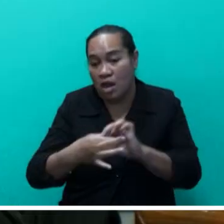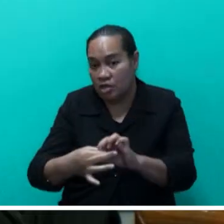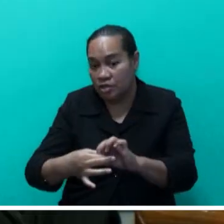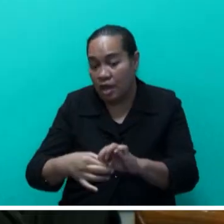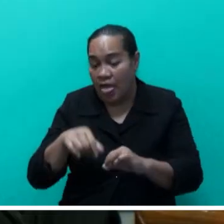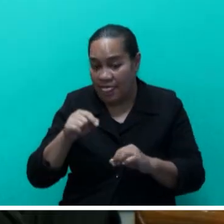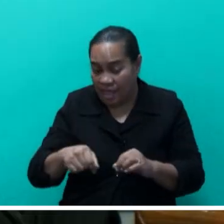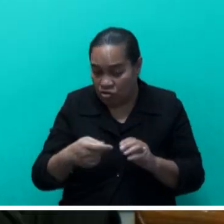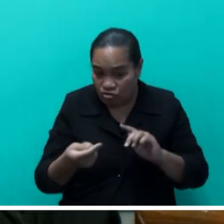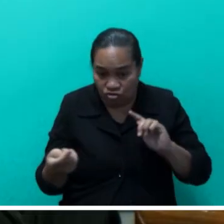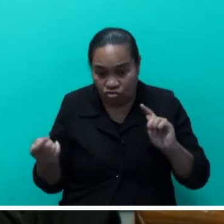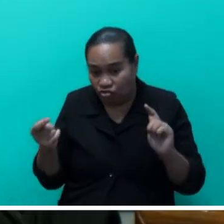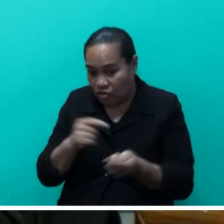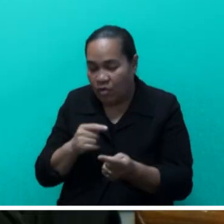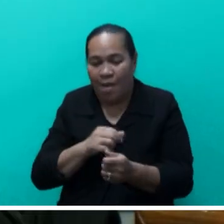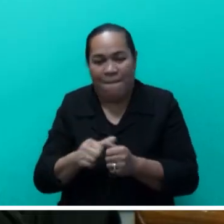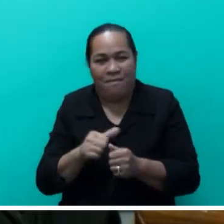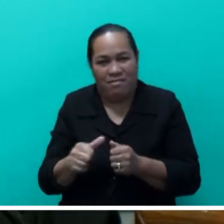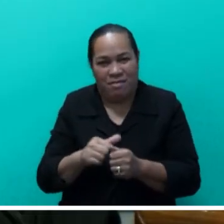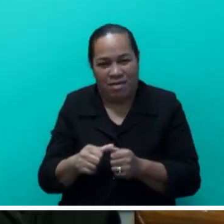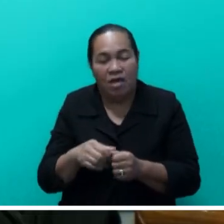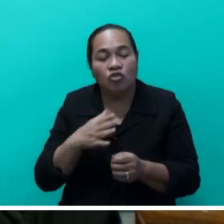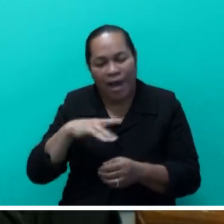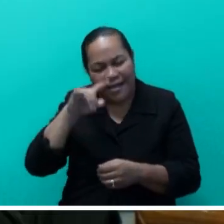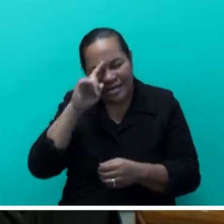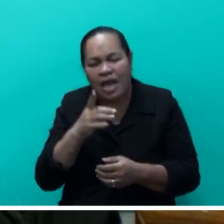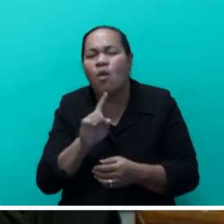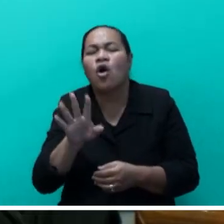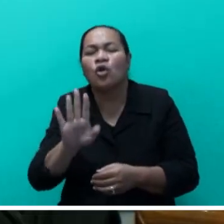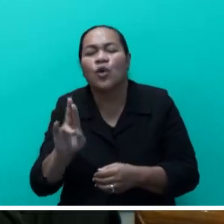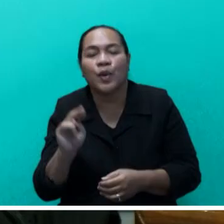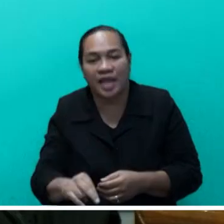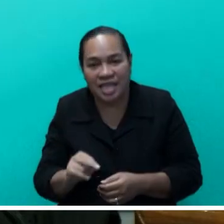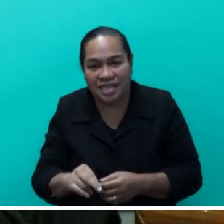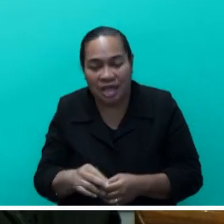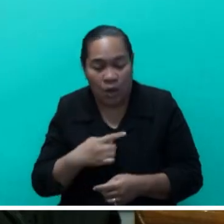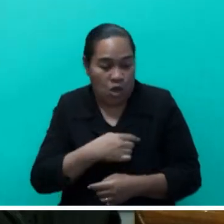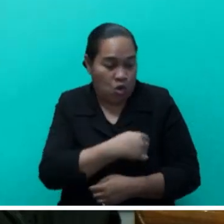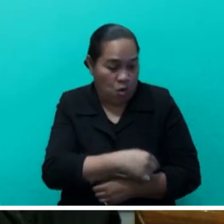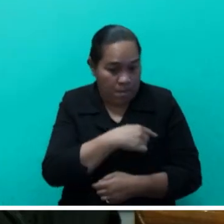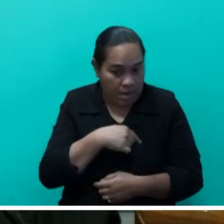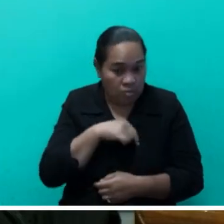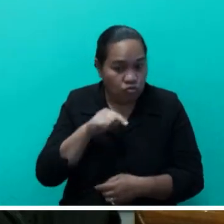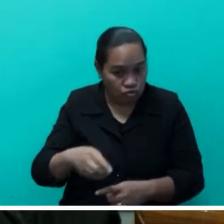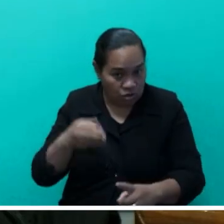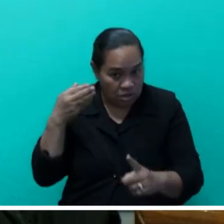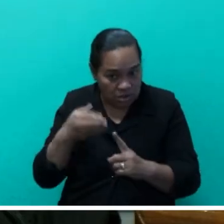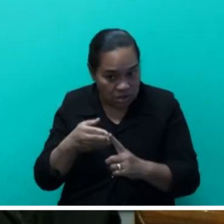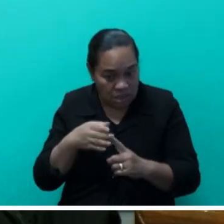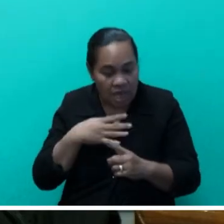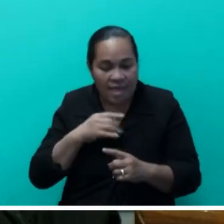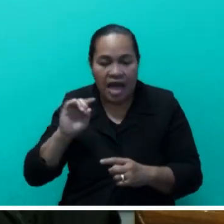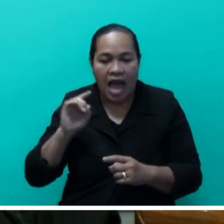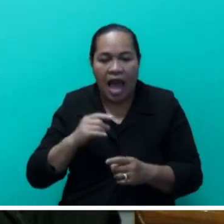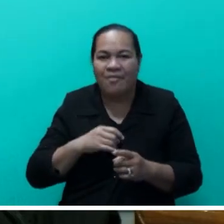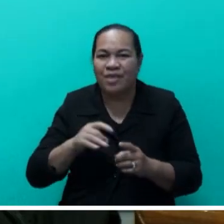our workforce to a better segment and understand our customer needs. Our commitment to this approach is evident in the outreach